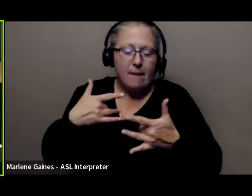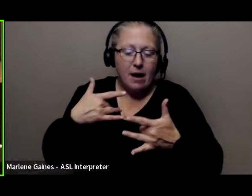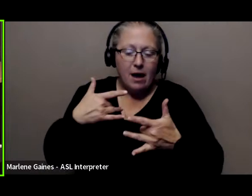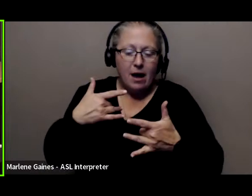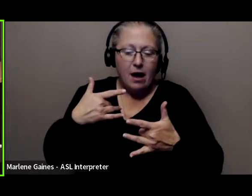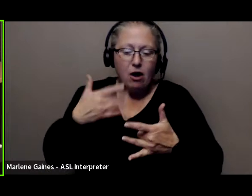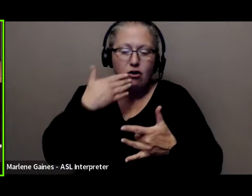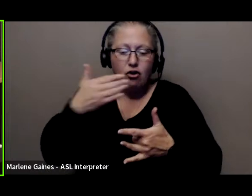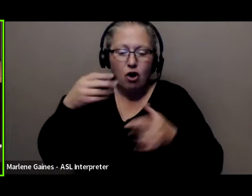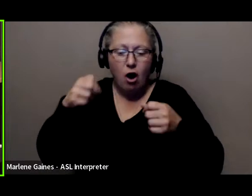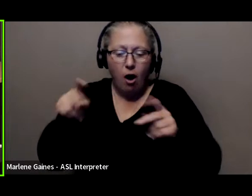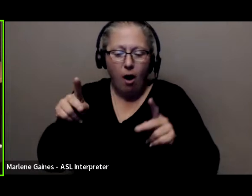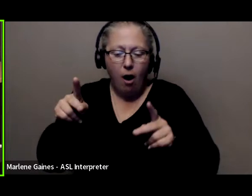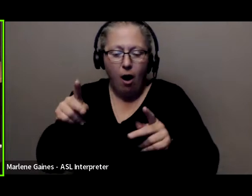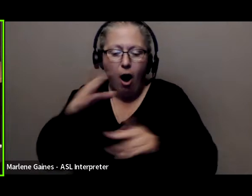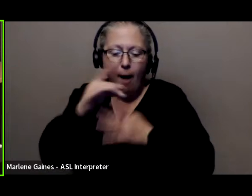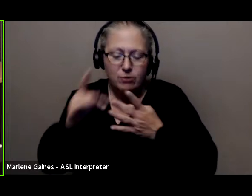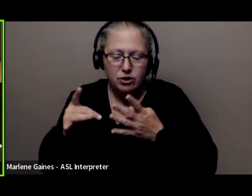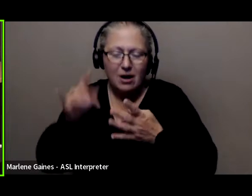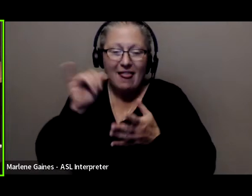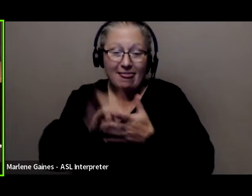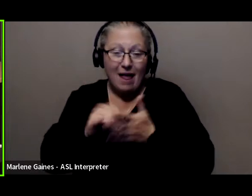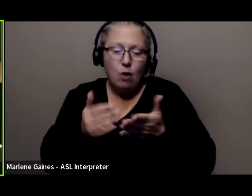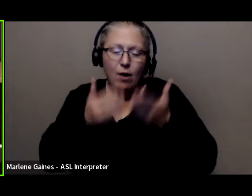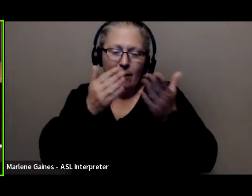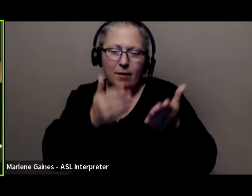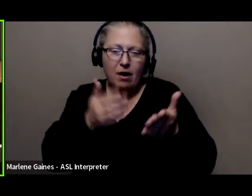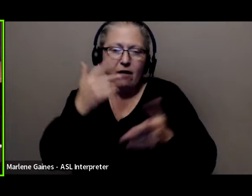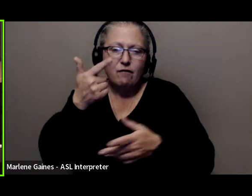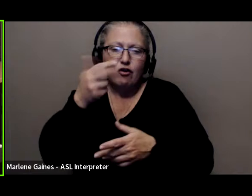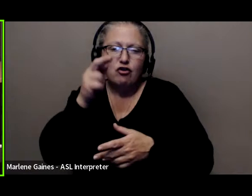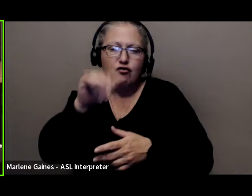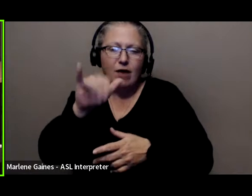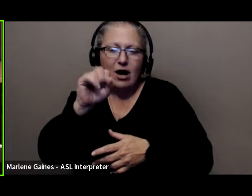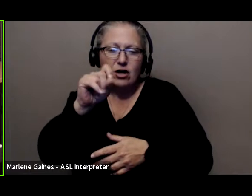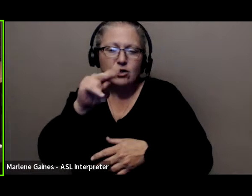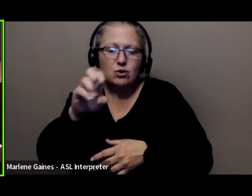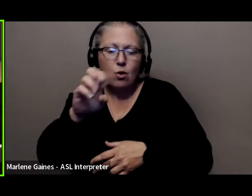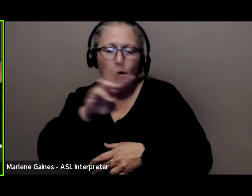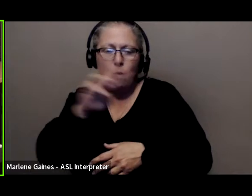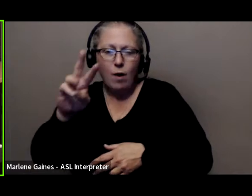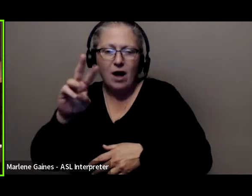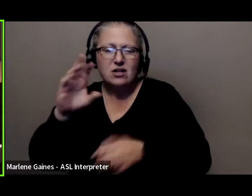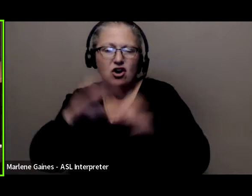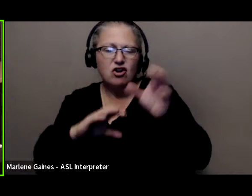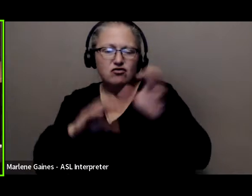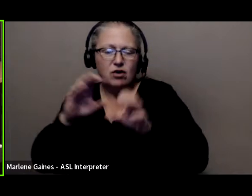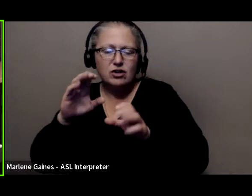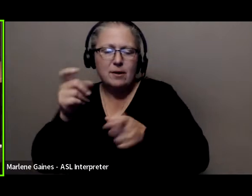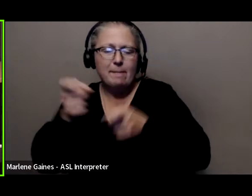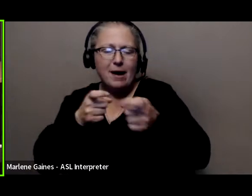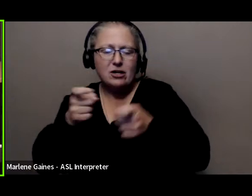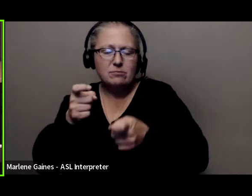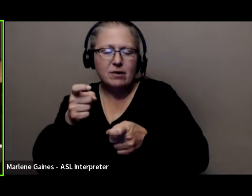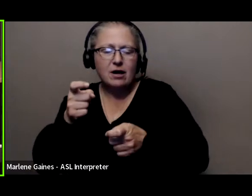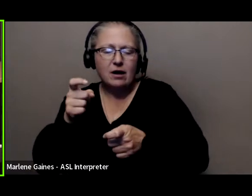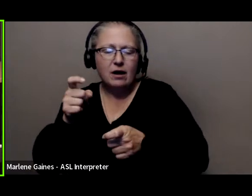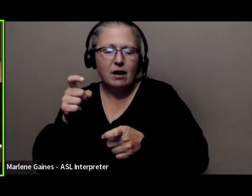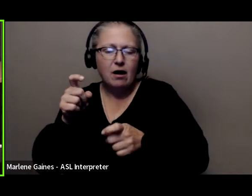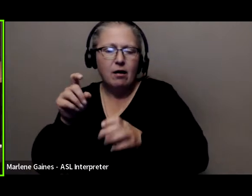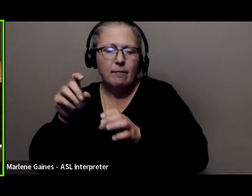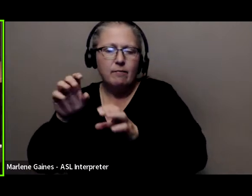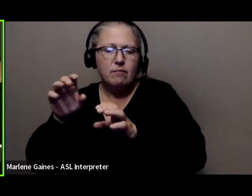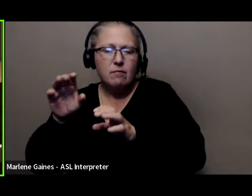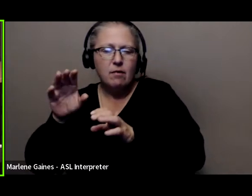good option on that. That was through the recommendation of Greystone West, our construction management firm. So have